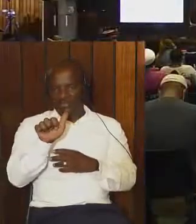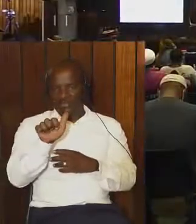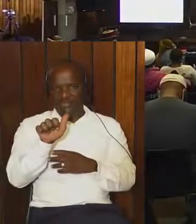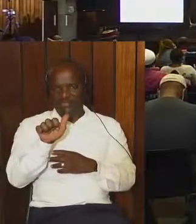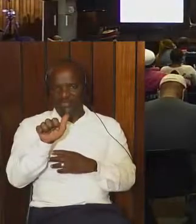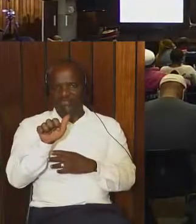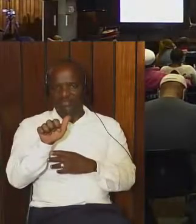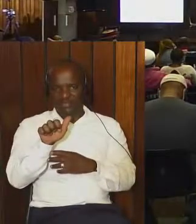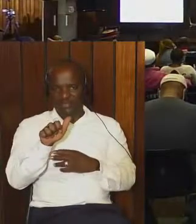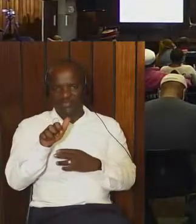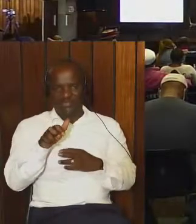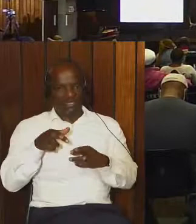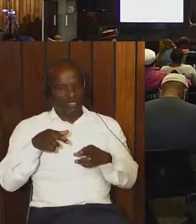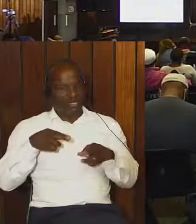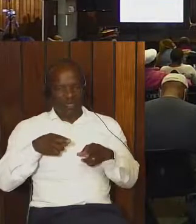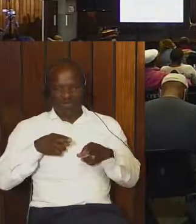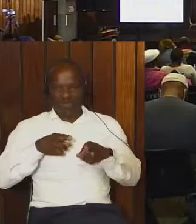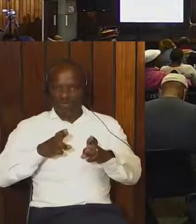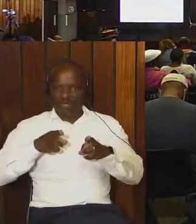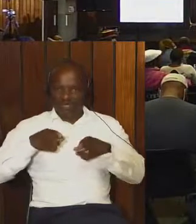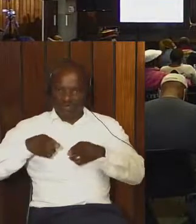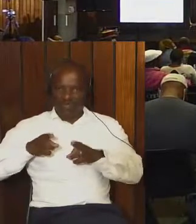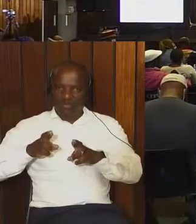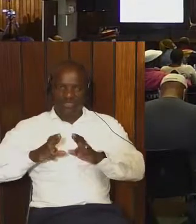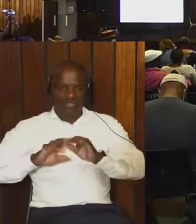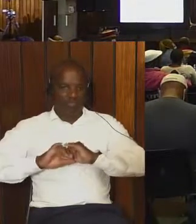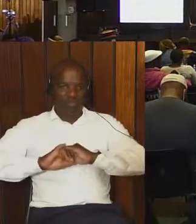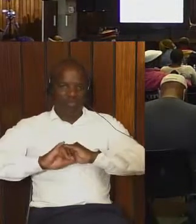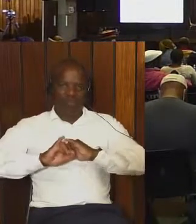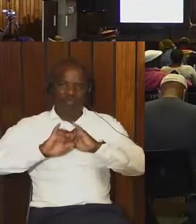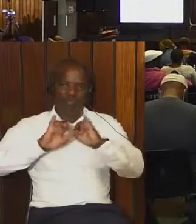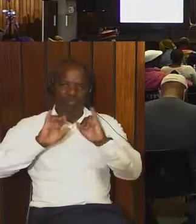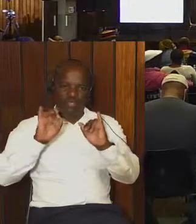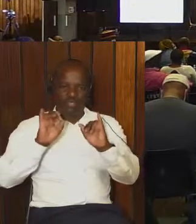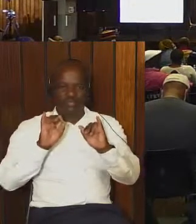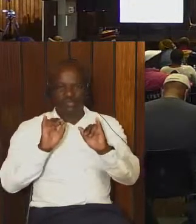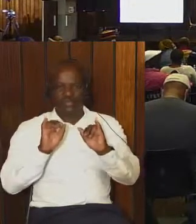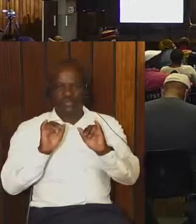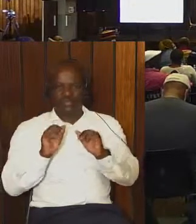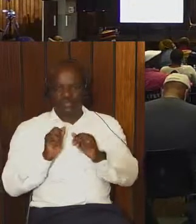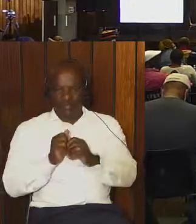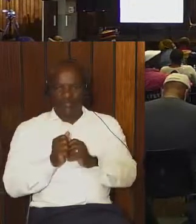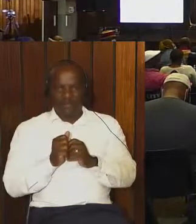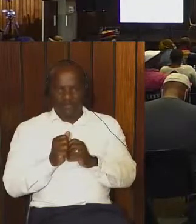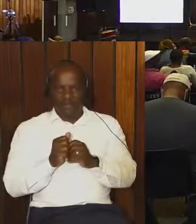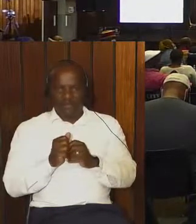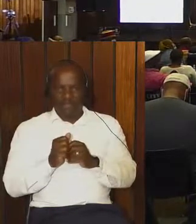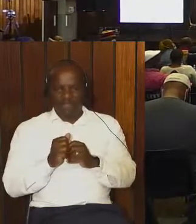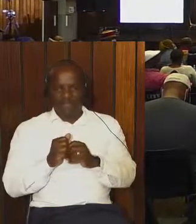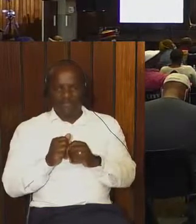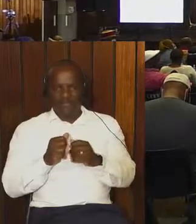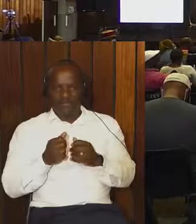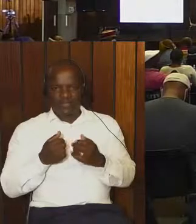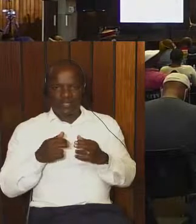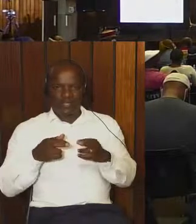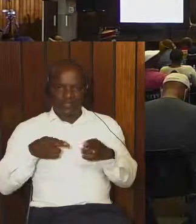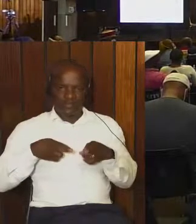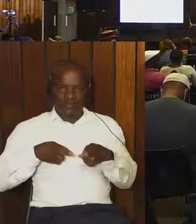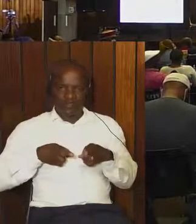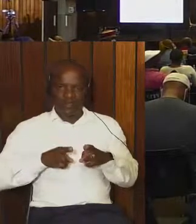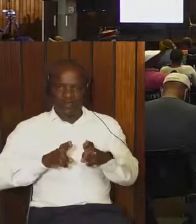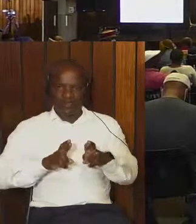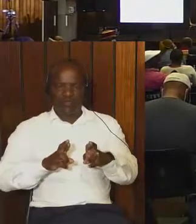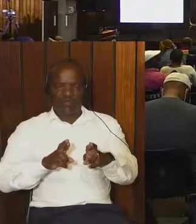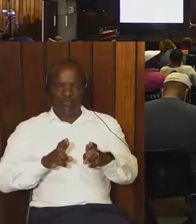tsa teng di west, there are streets that was supposed to be done long ago. If I can mention them,